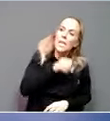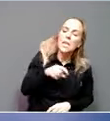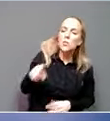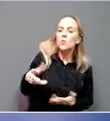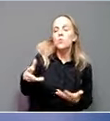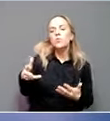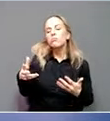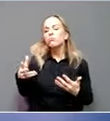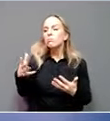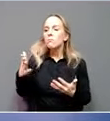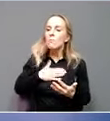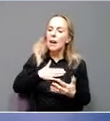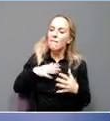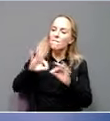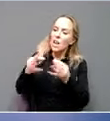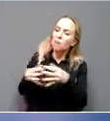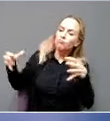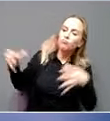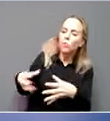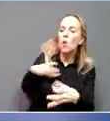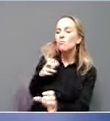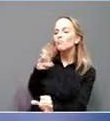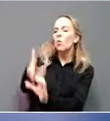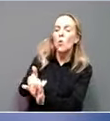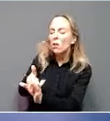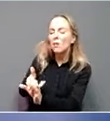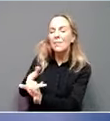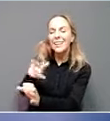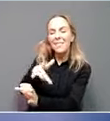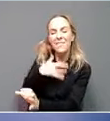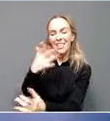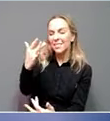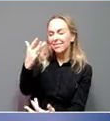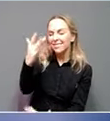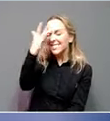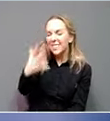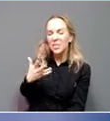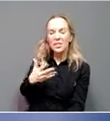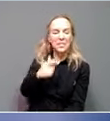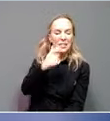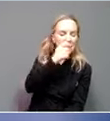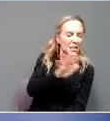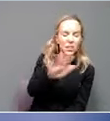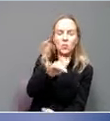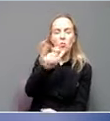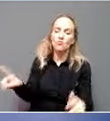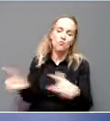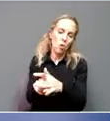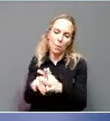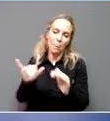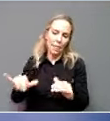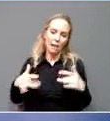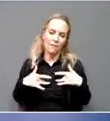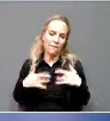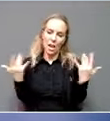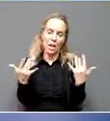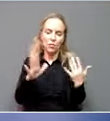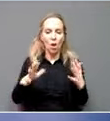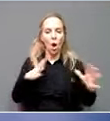holidays. If you are sick, please don't show up to that holiday dinner and